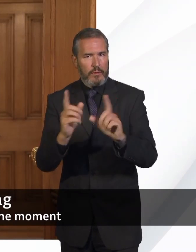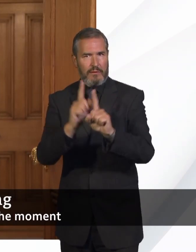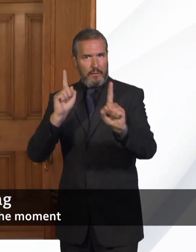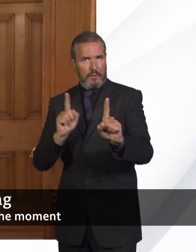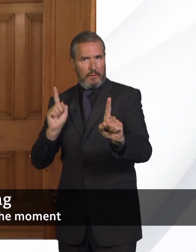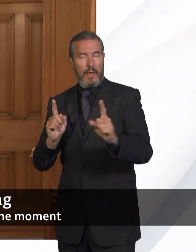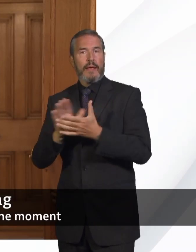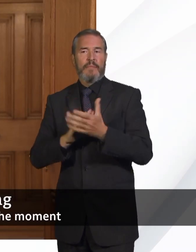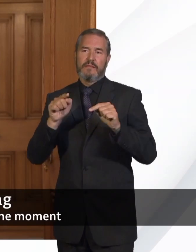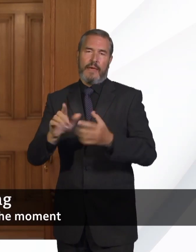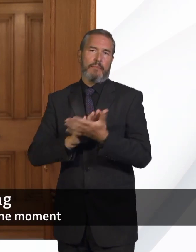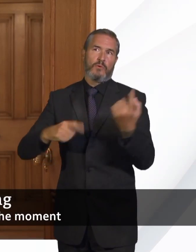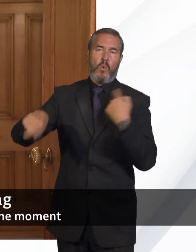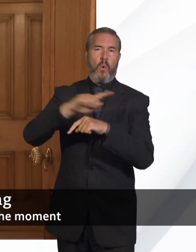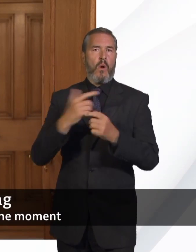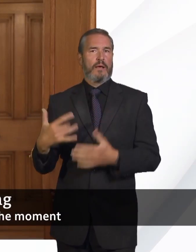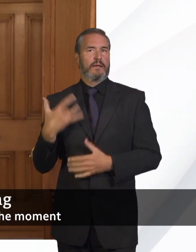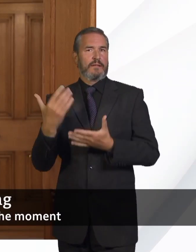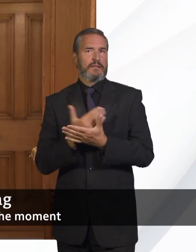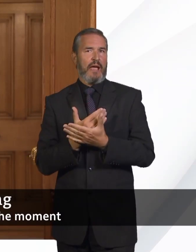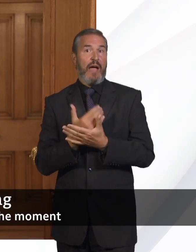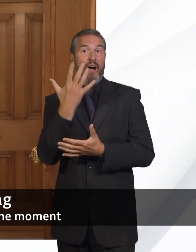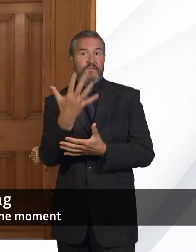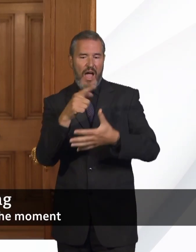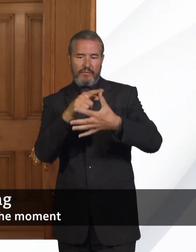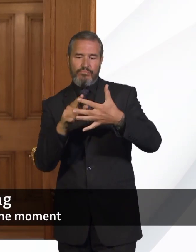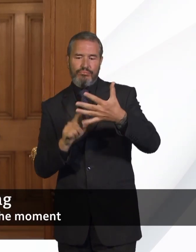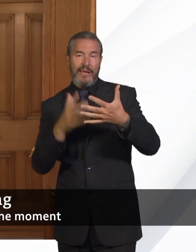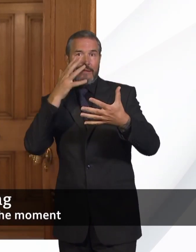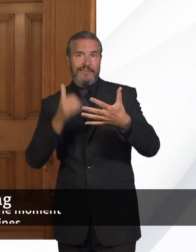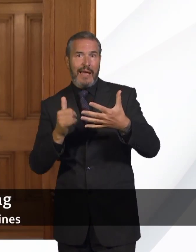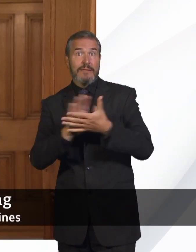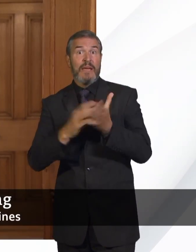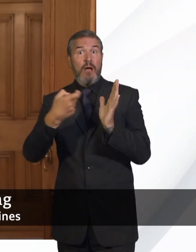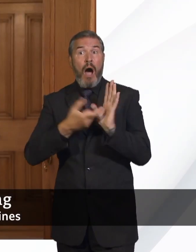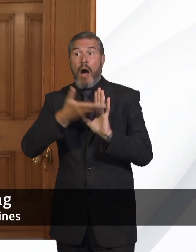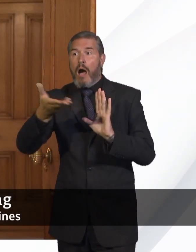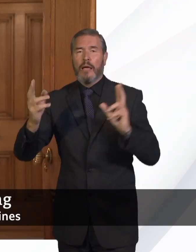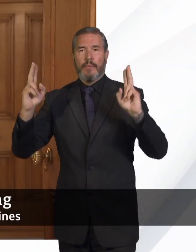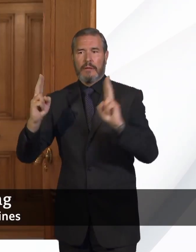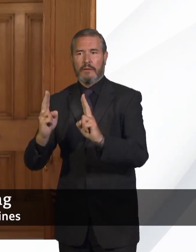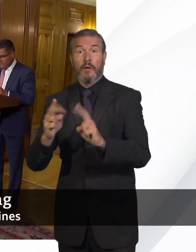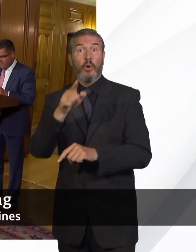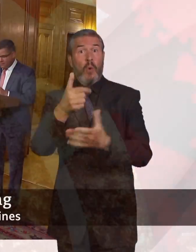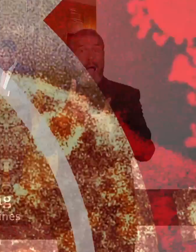so we continue to stay safe, we meet our 5 tests, and we keep the R rate down. Thank you for your help.